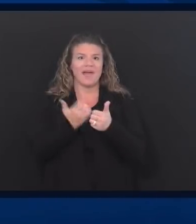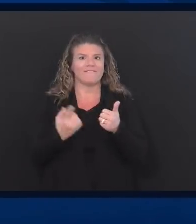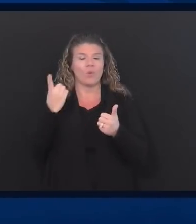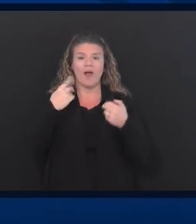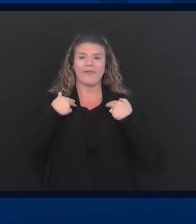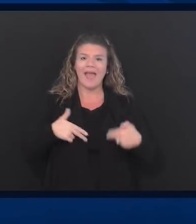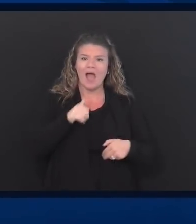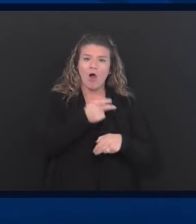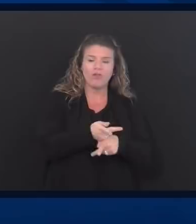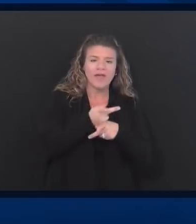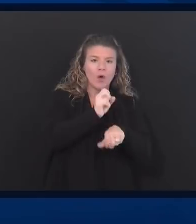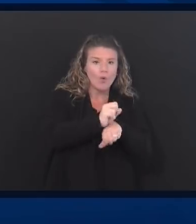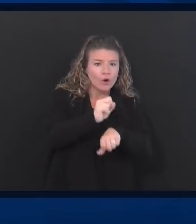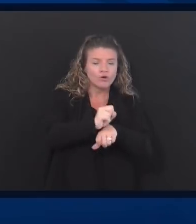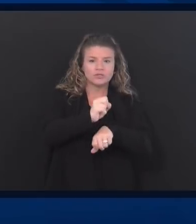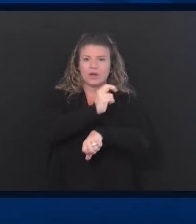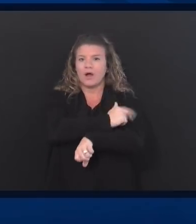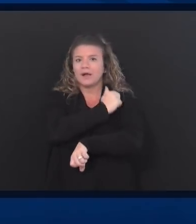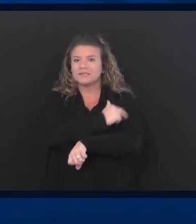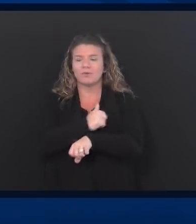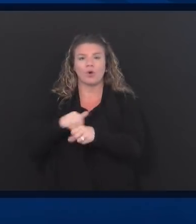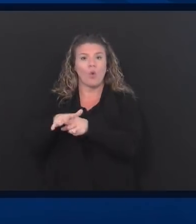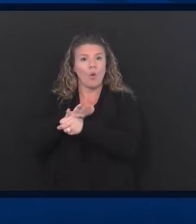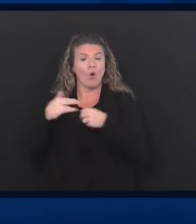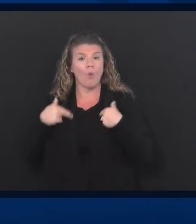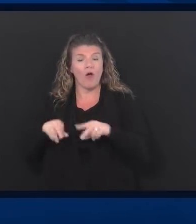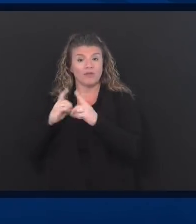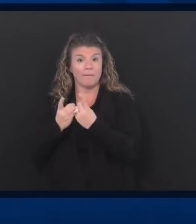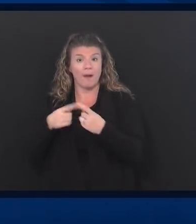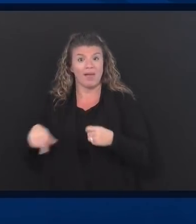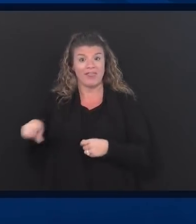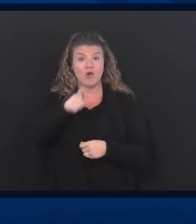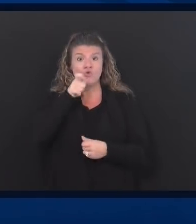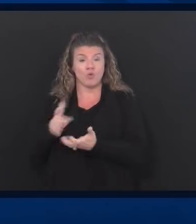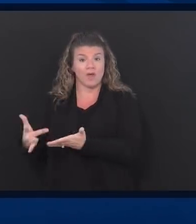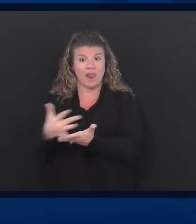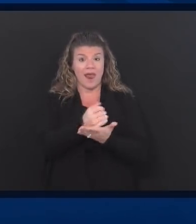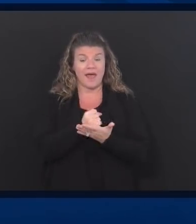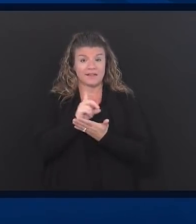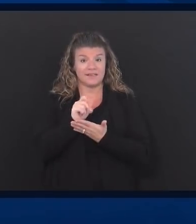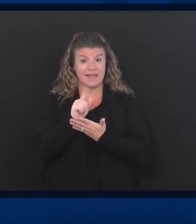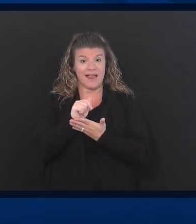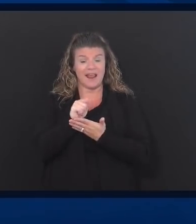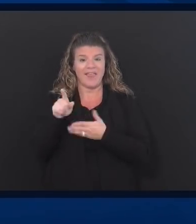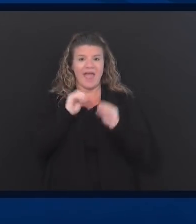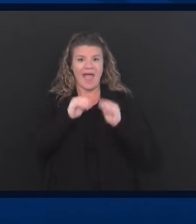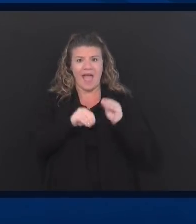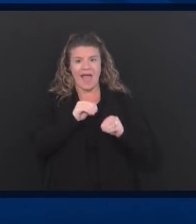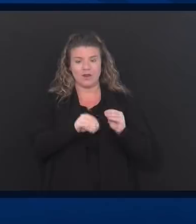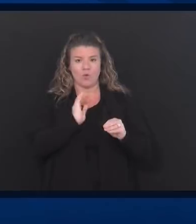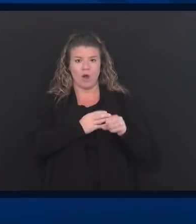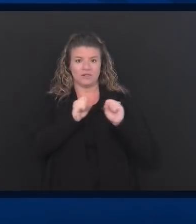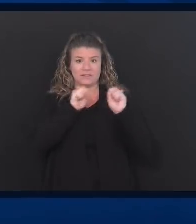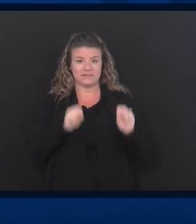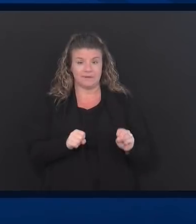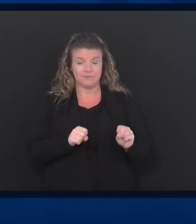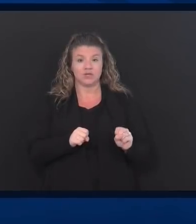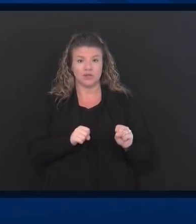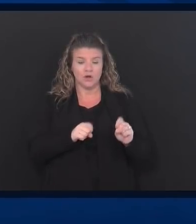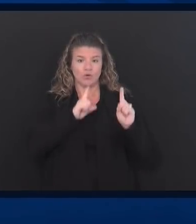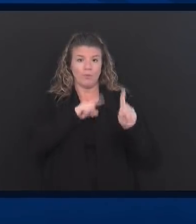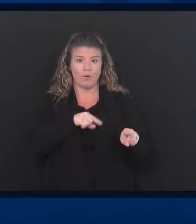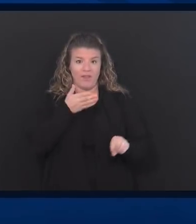workers, hospitals, local health departments that collect this data and put it into the systems that we can then report it out. So